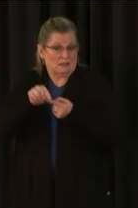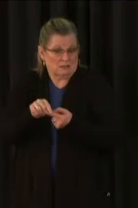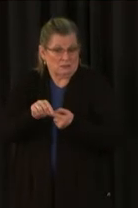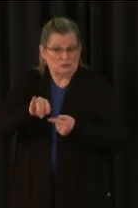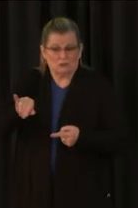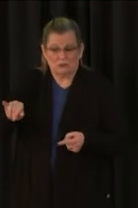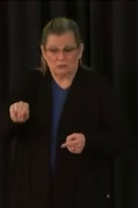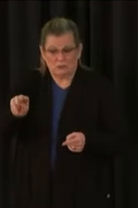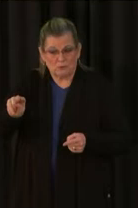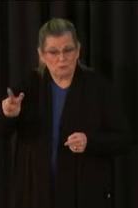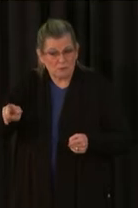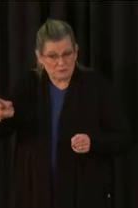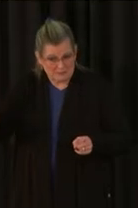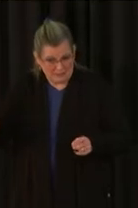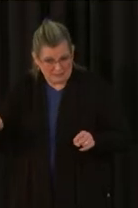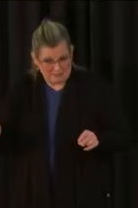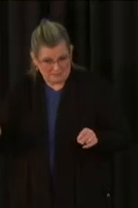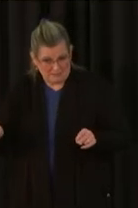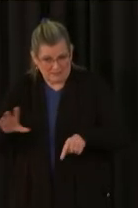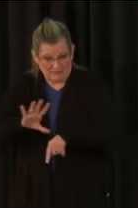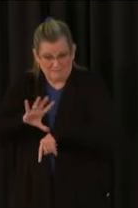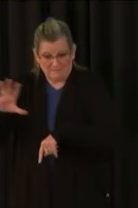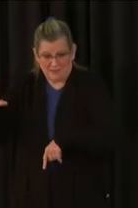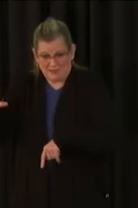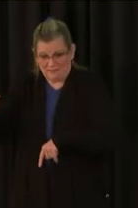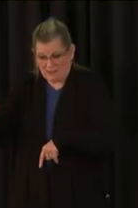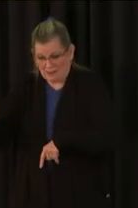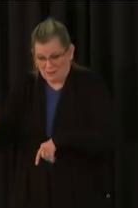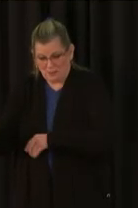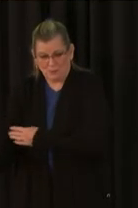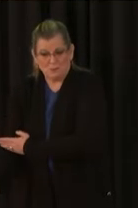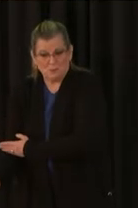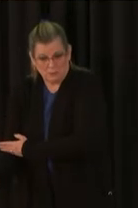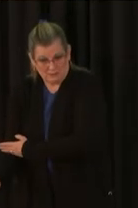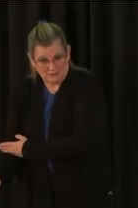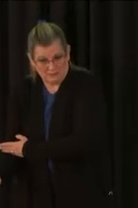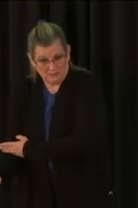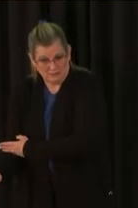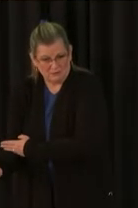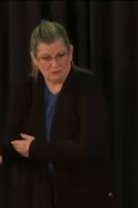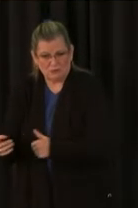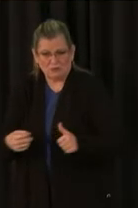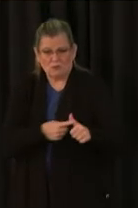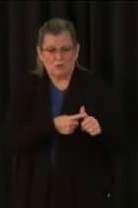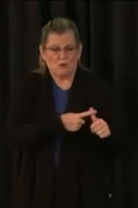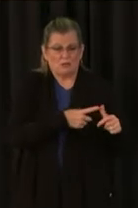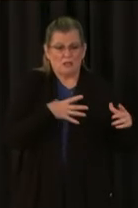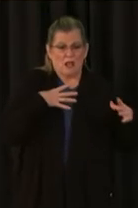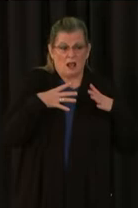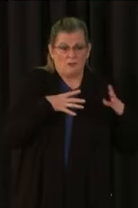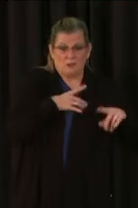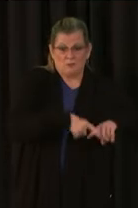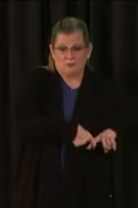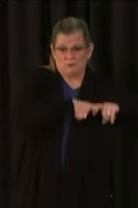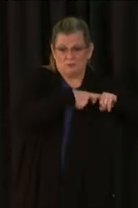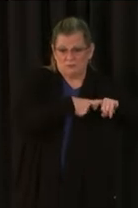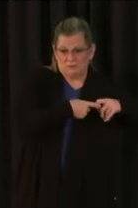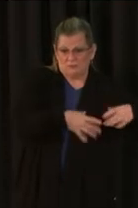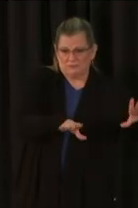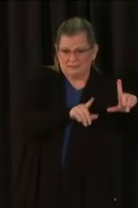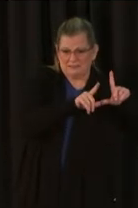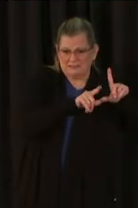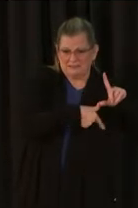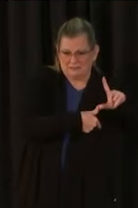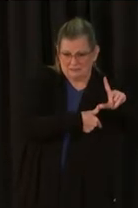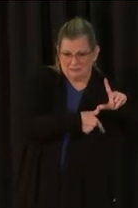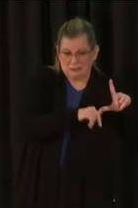22nd, 2021 at 5 a.m. The initial holiday pause was slated to end on January